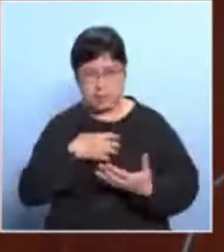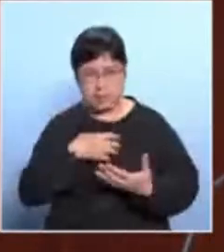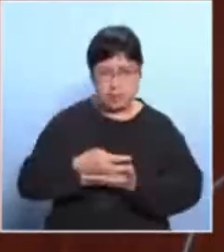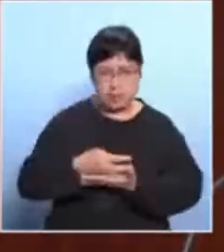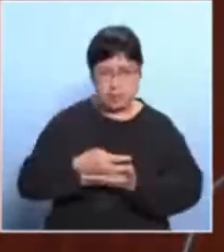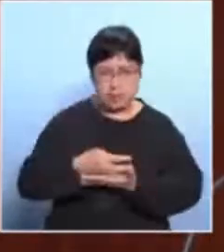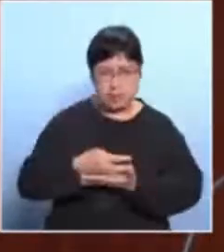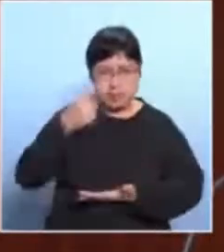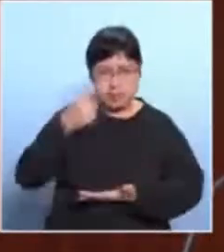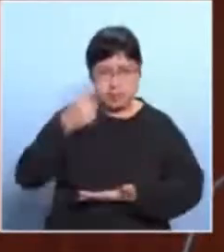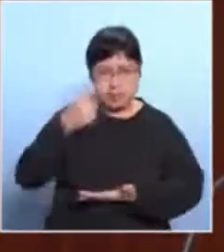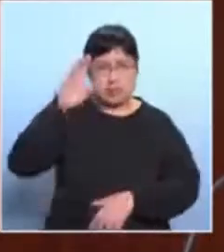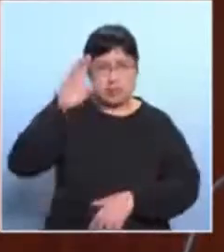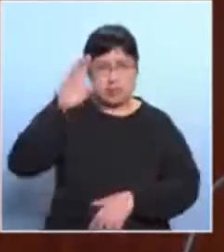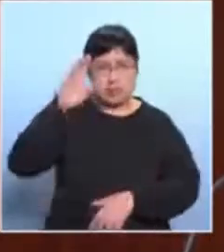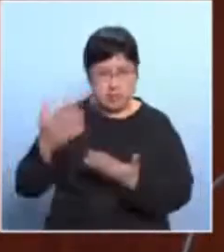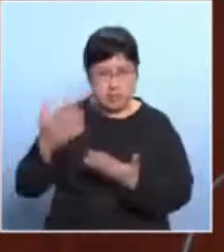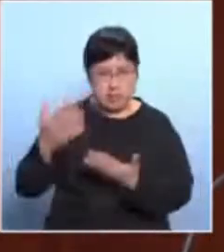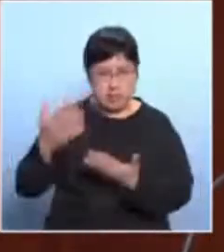diseases.